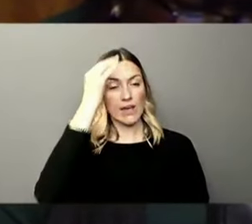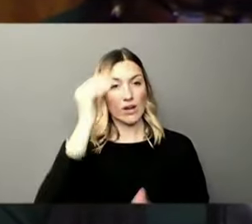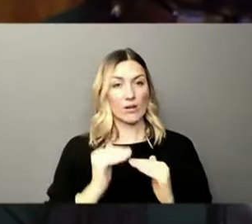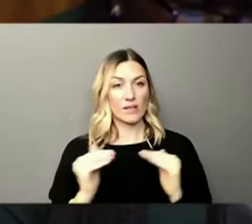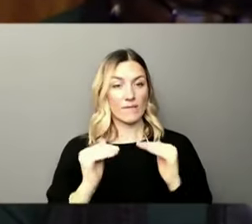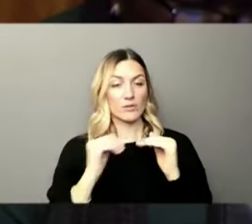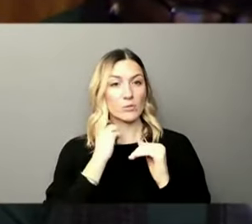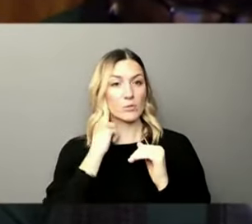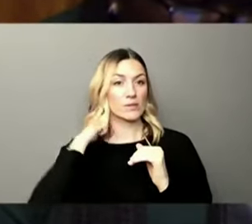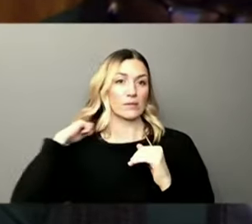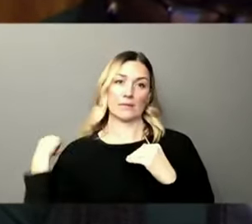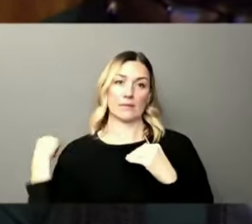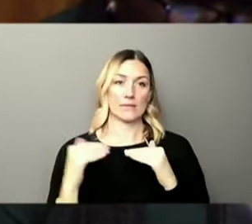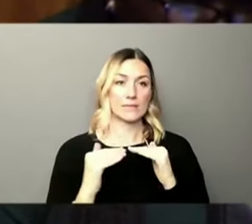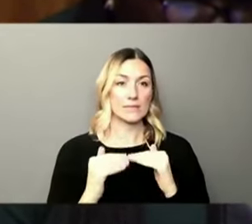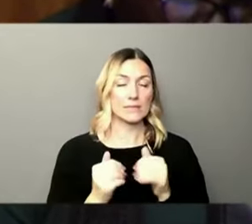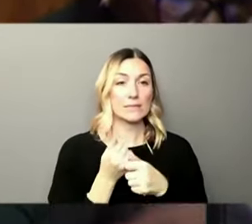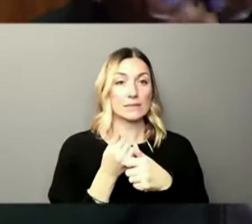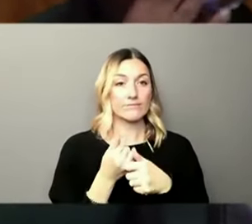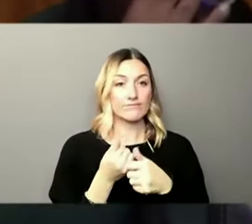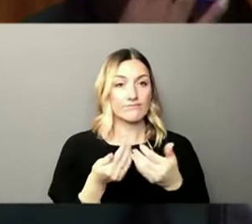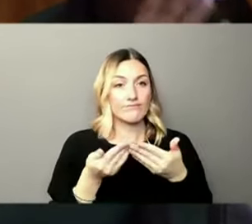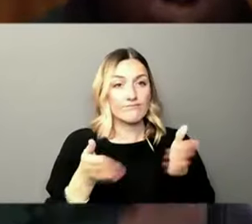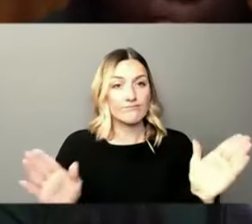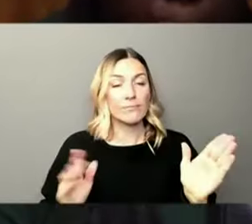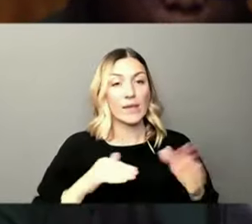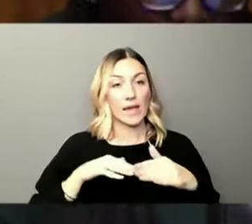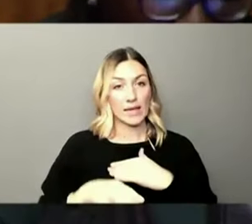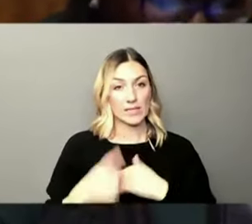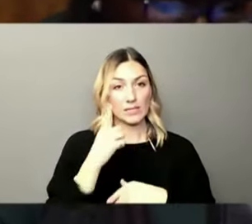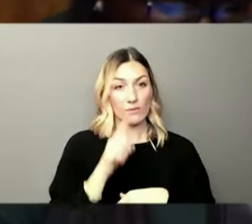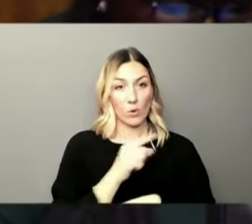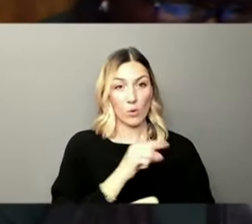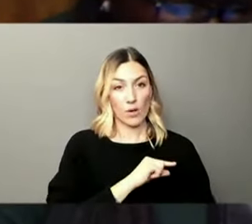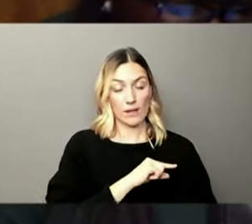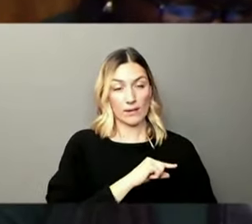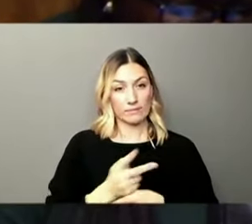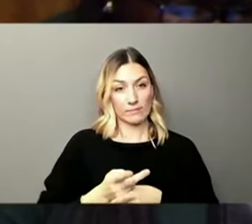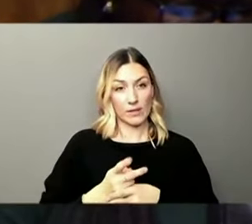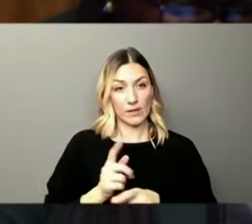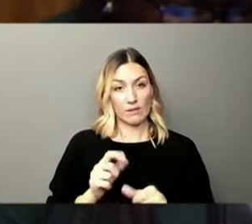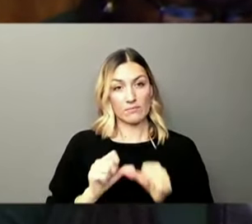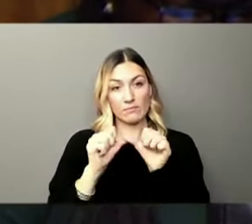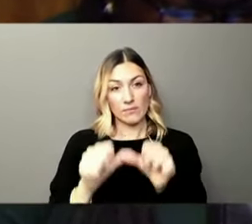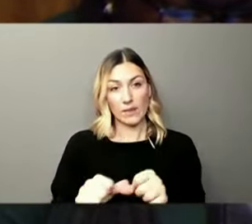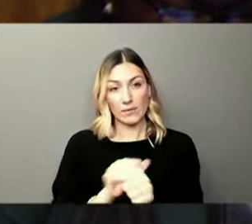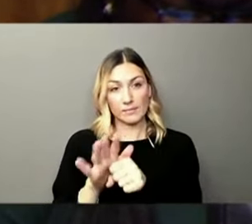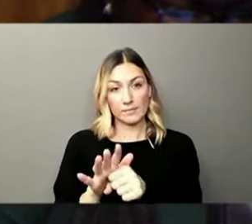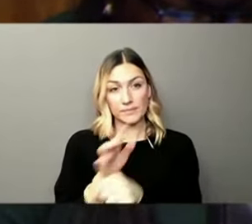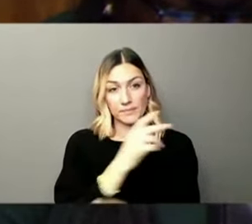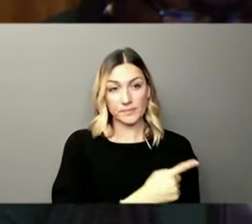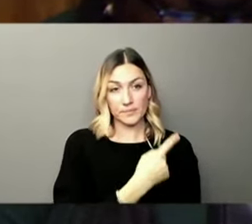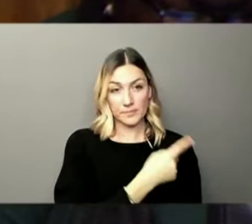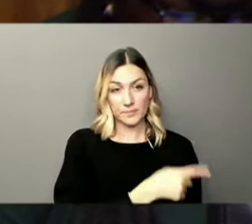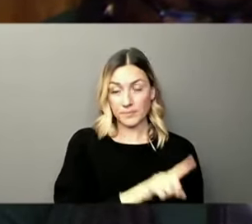to quality care for long COVID patients? Any of you? Ms. Vasquez?